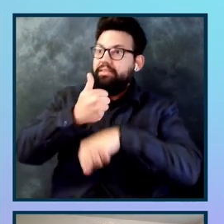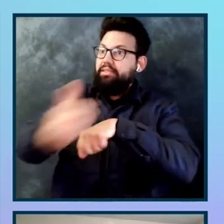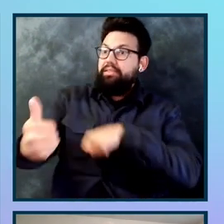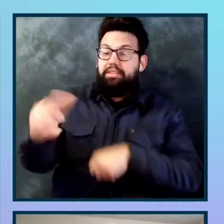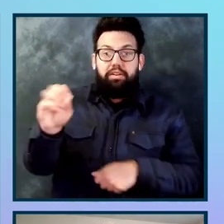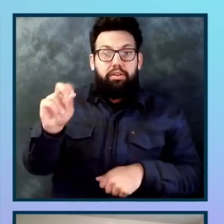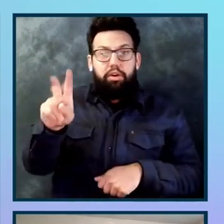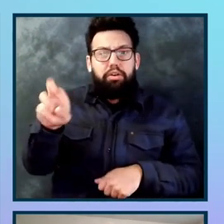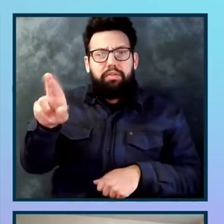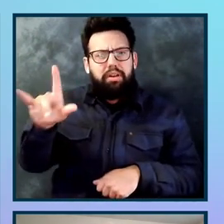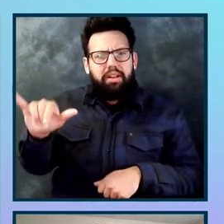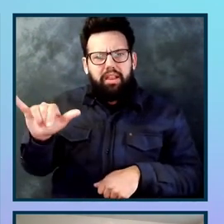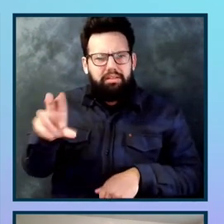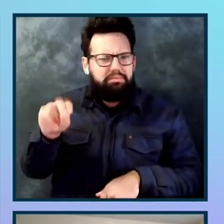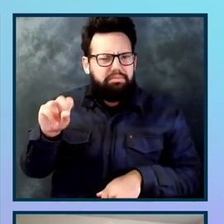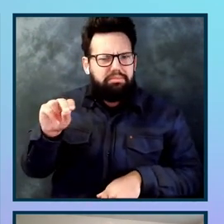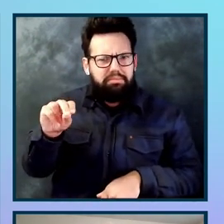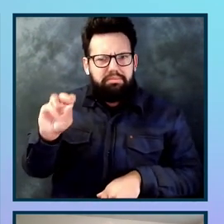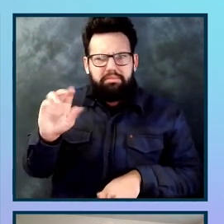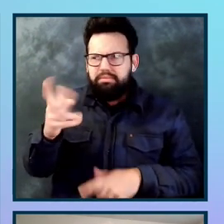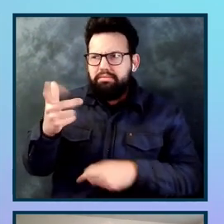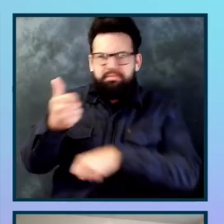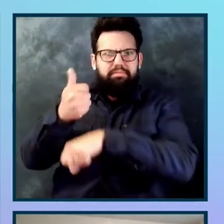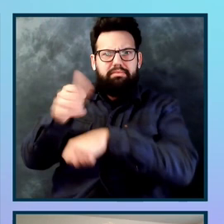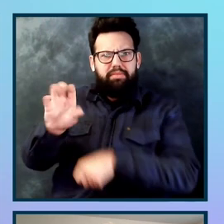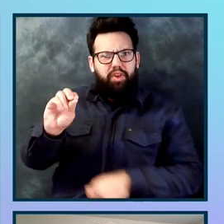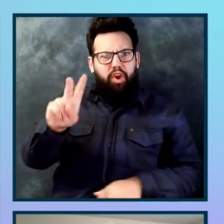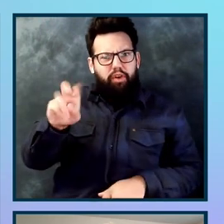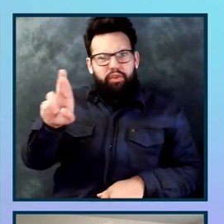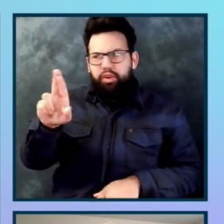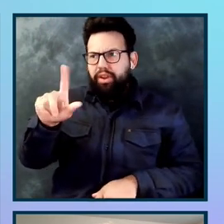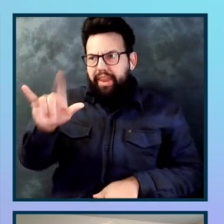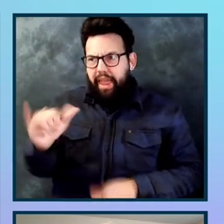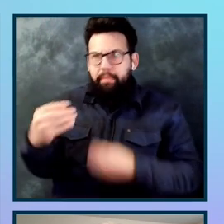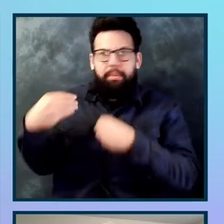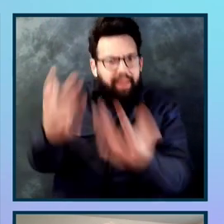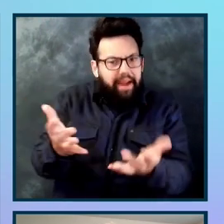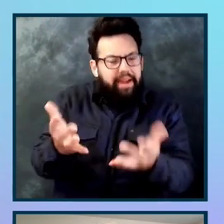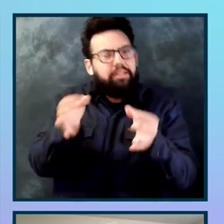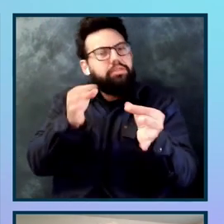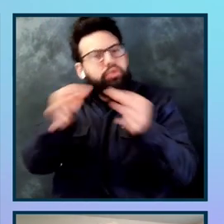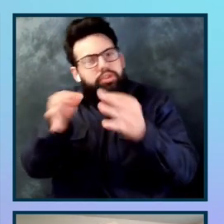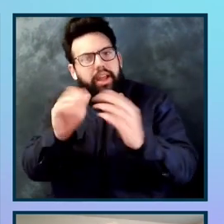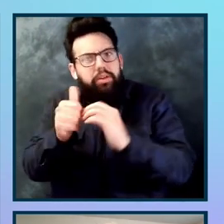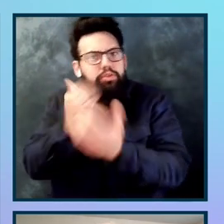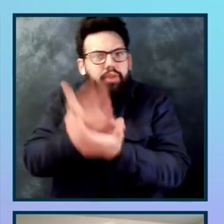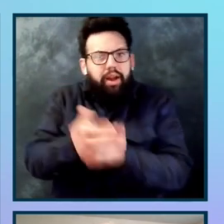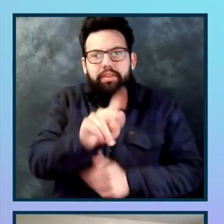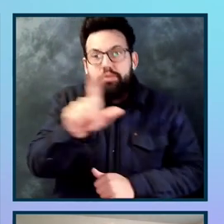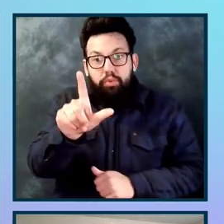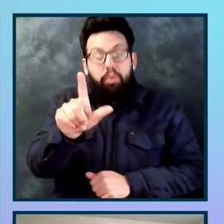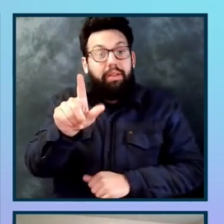The overlay provider provided instructions of how to get to their tool. Those instructions don't